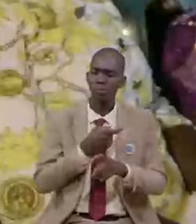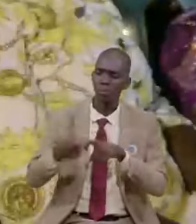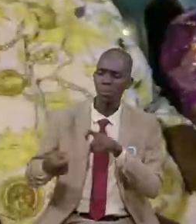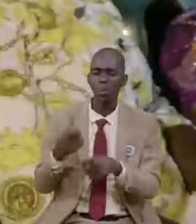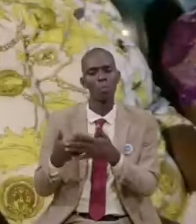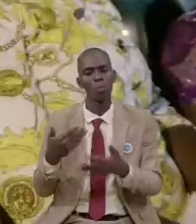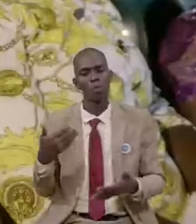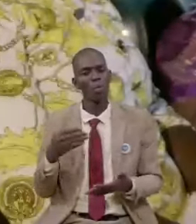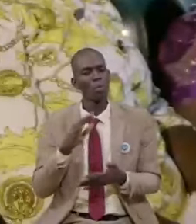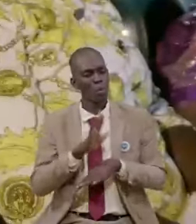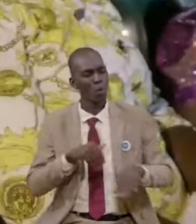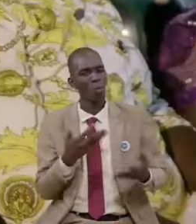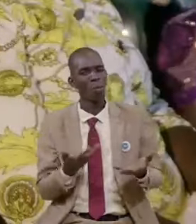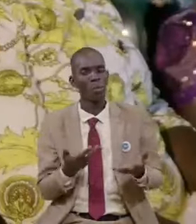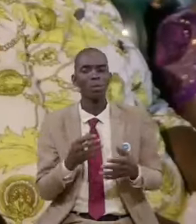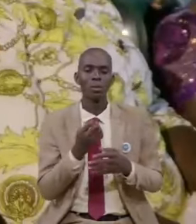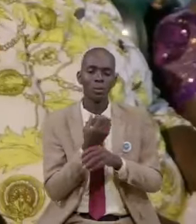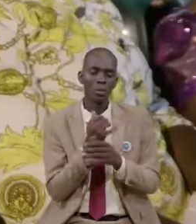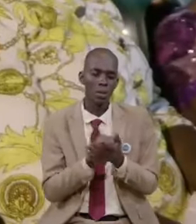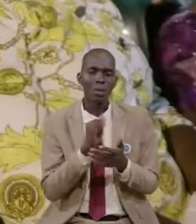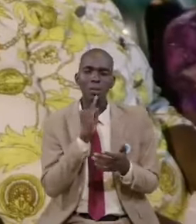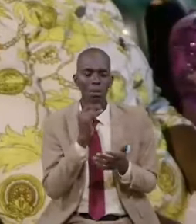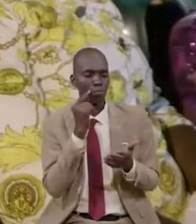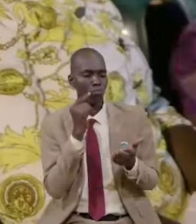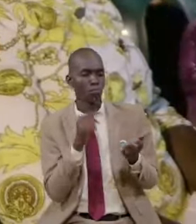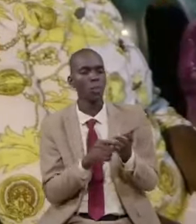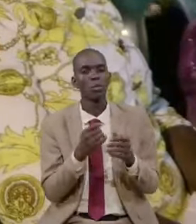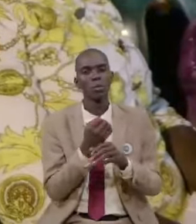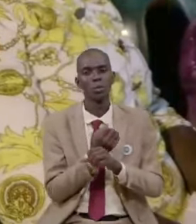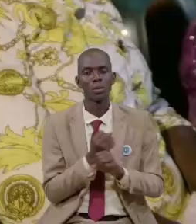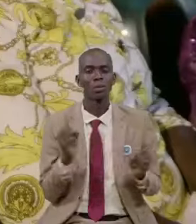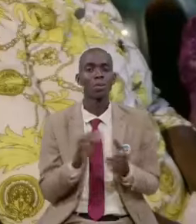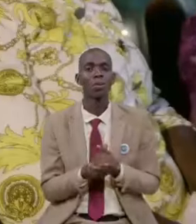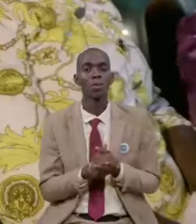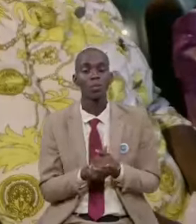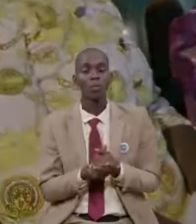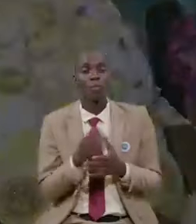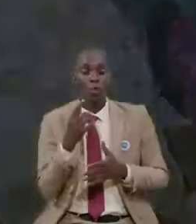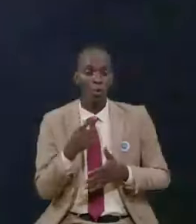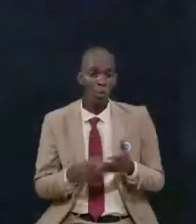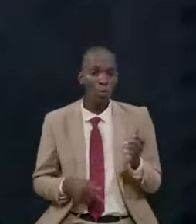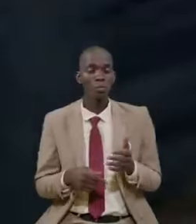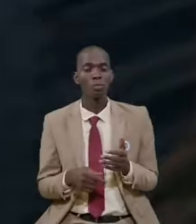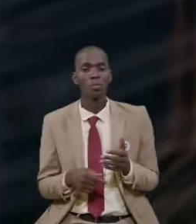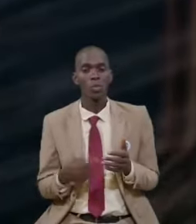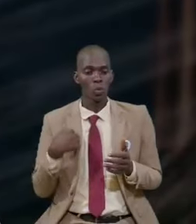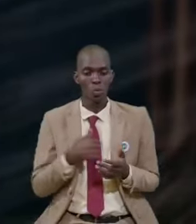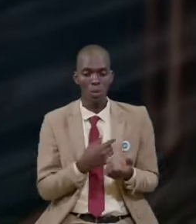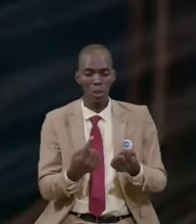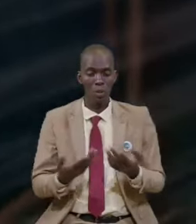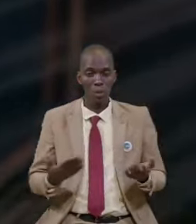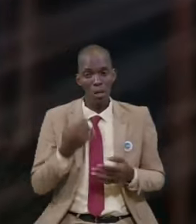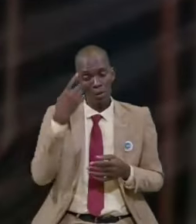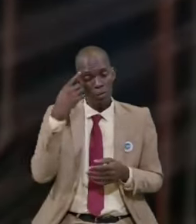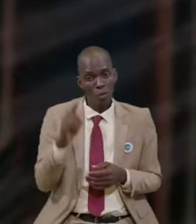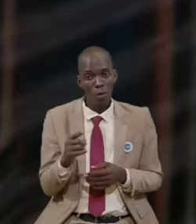And in our lives, what we came for here at this crusade is notable miracle